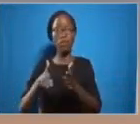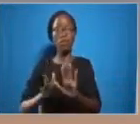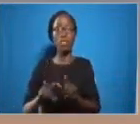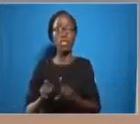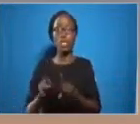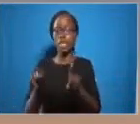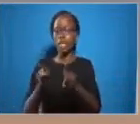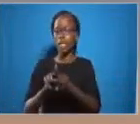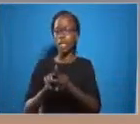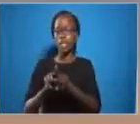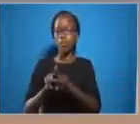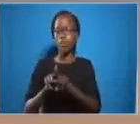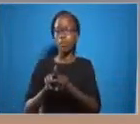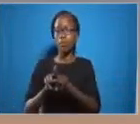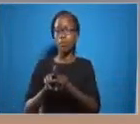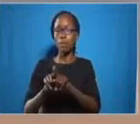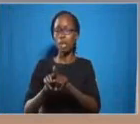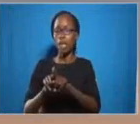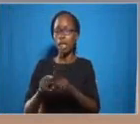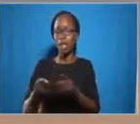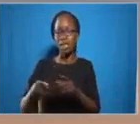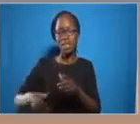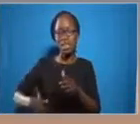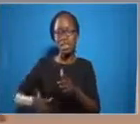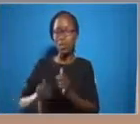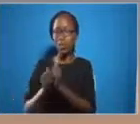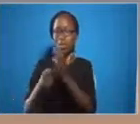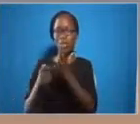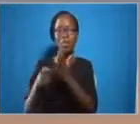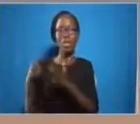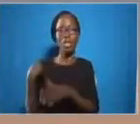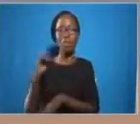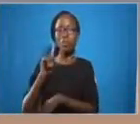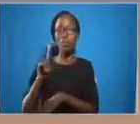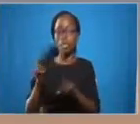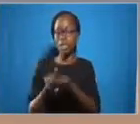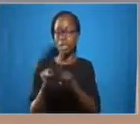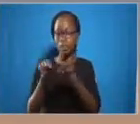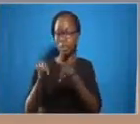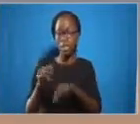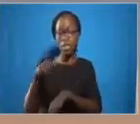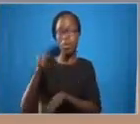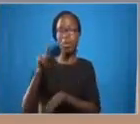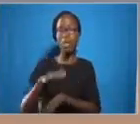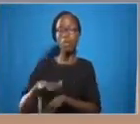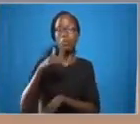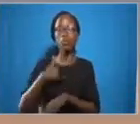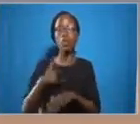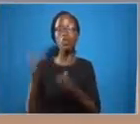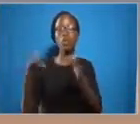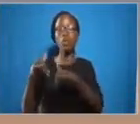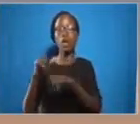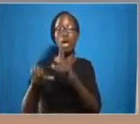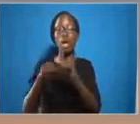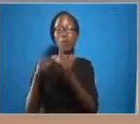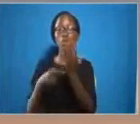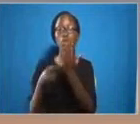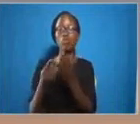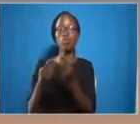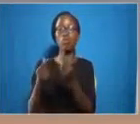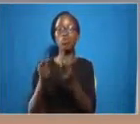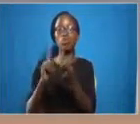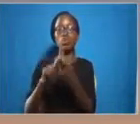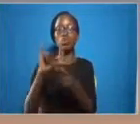trail when it comes to technology. And so this is the right place for us to have the confluence of digital solutions to